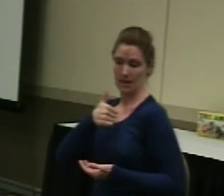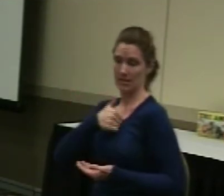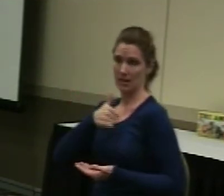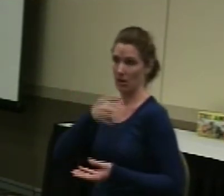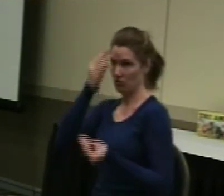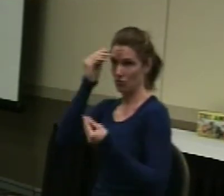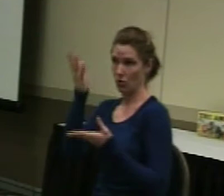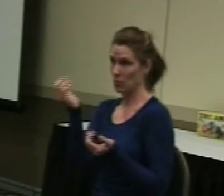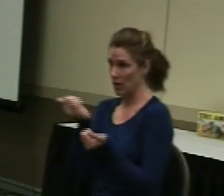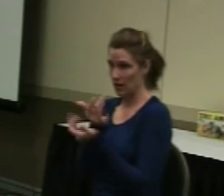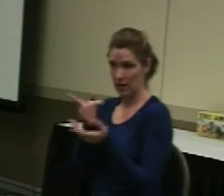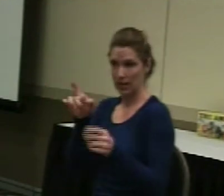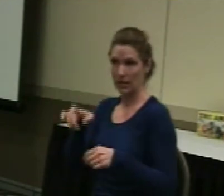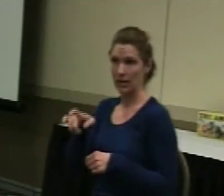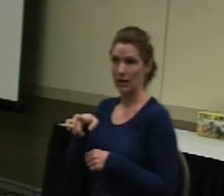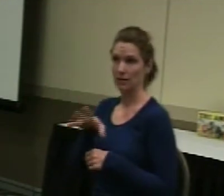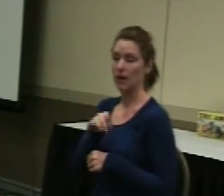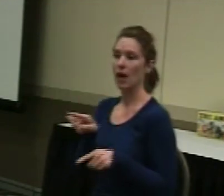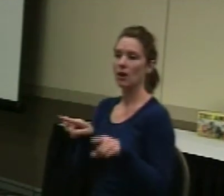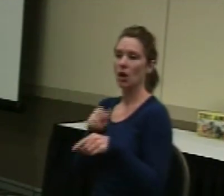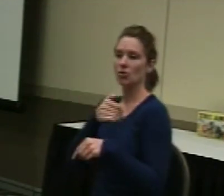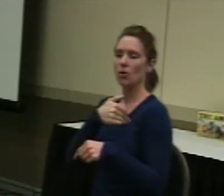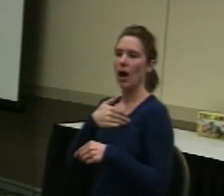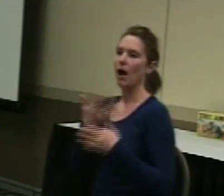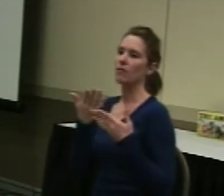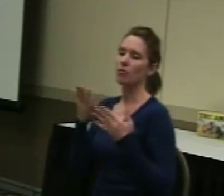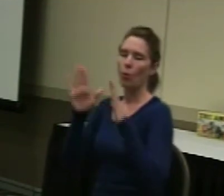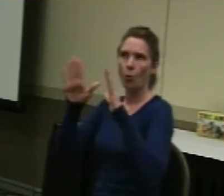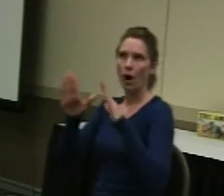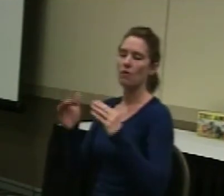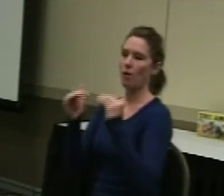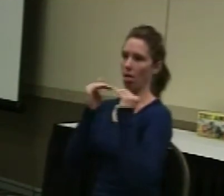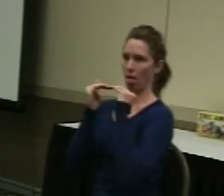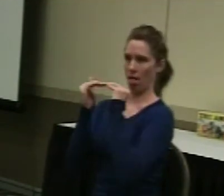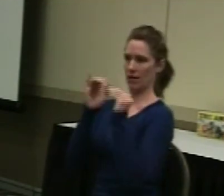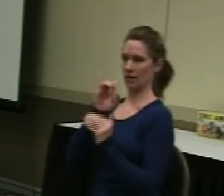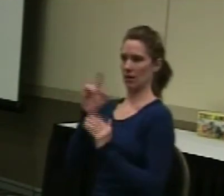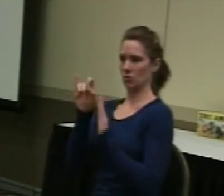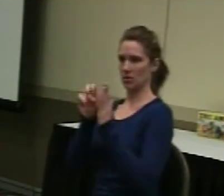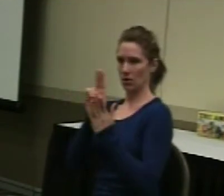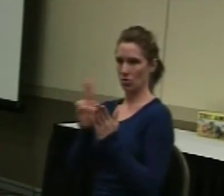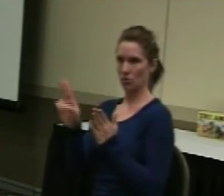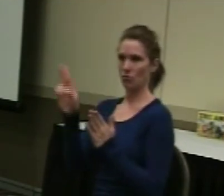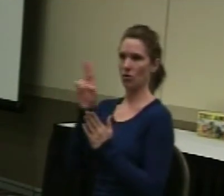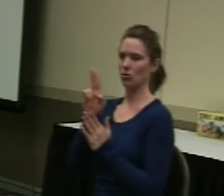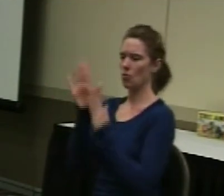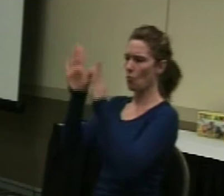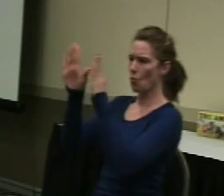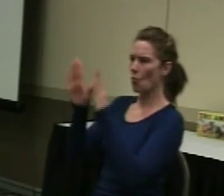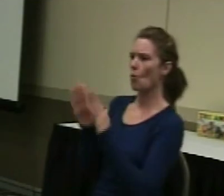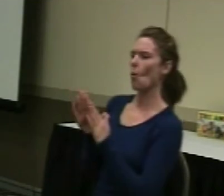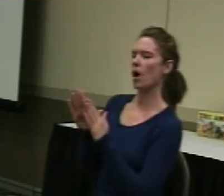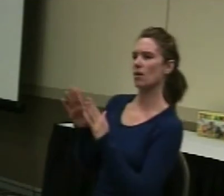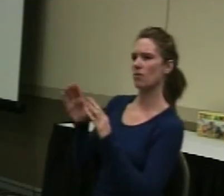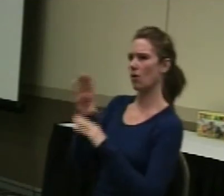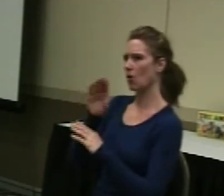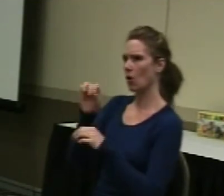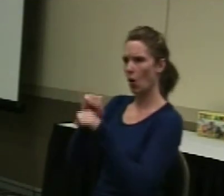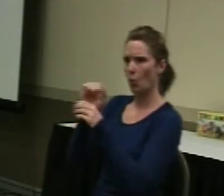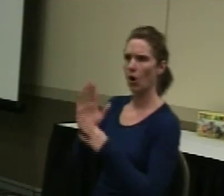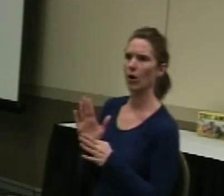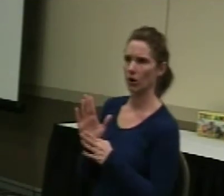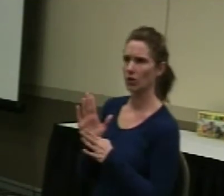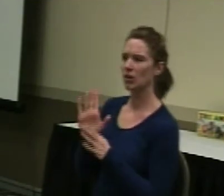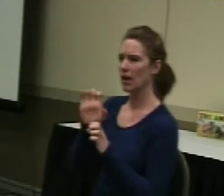all right? And I also have wonderful colleagues at Illinois State University who would indeed go where I